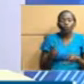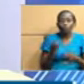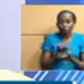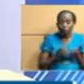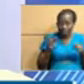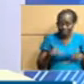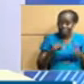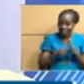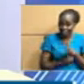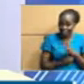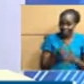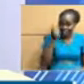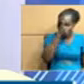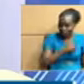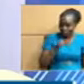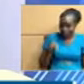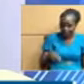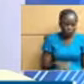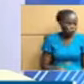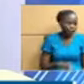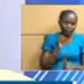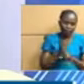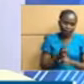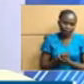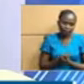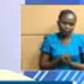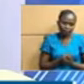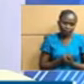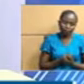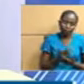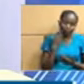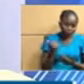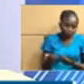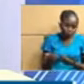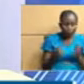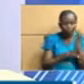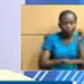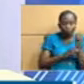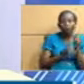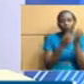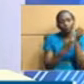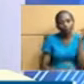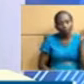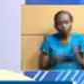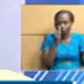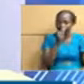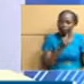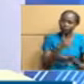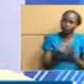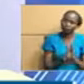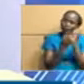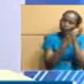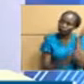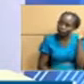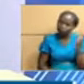Africa is very difficult to look at, partly because states are poor, private sector is poor, the few